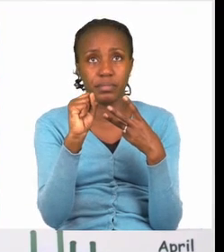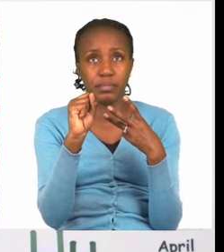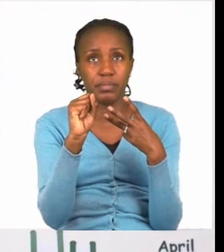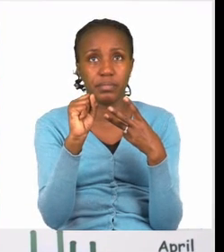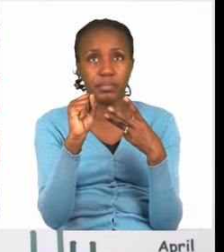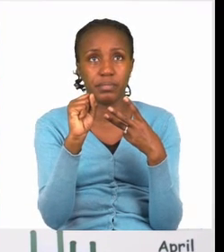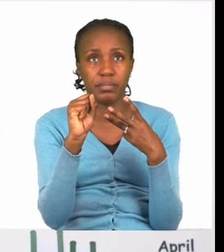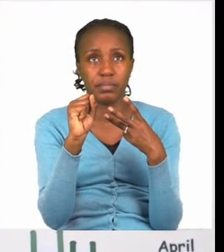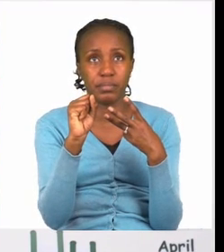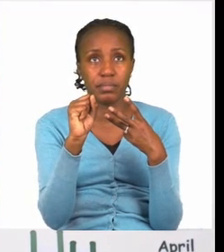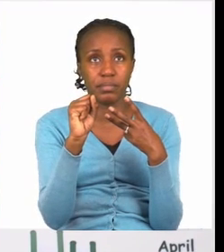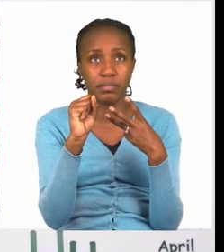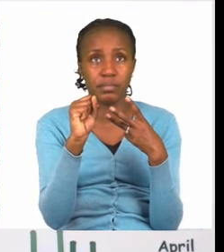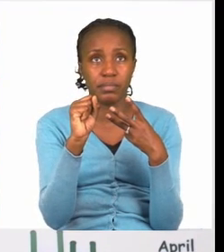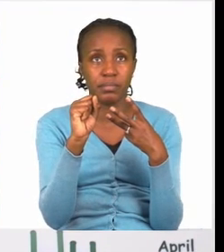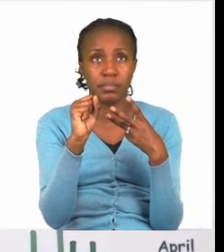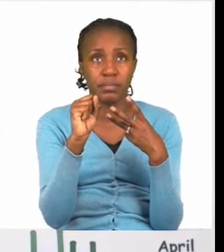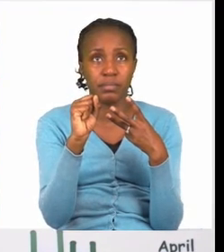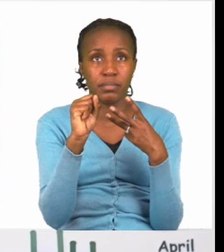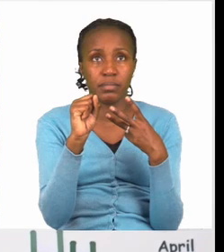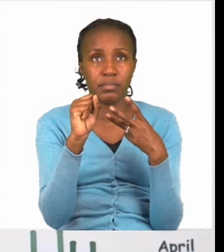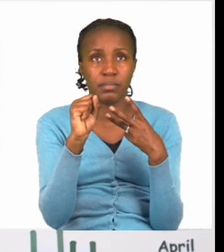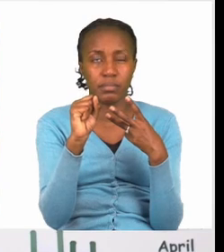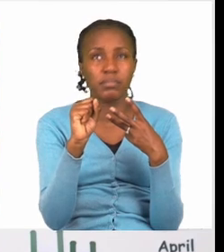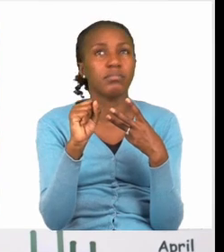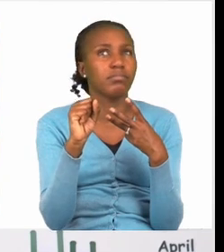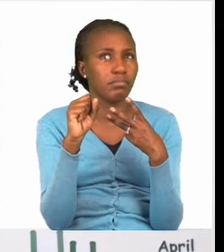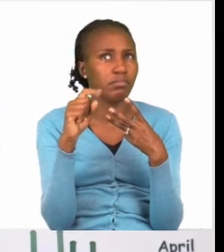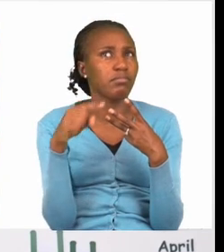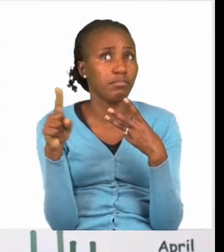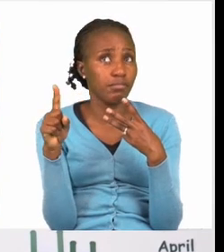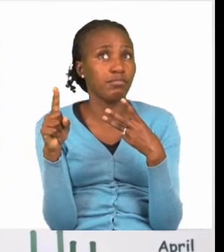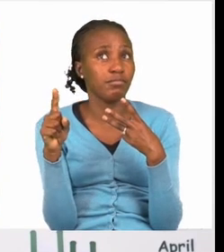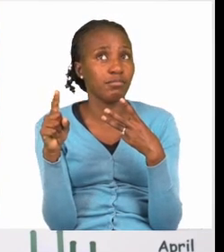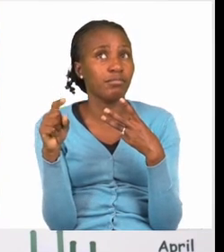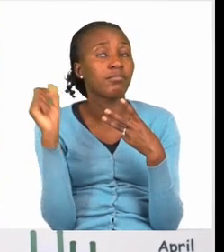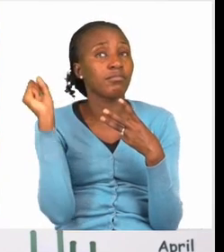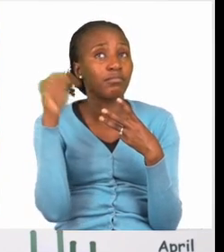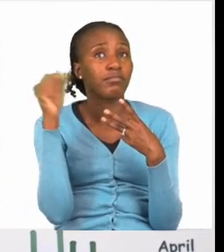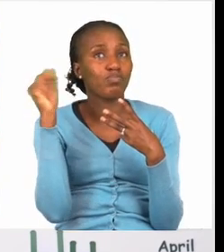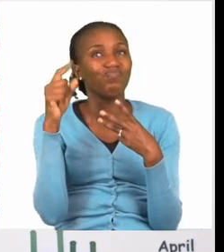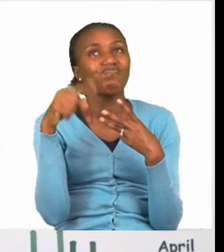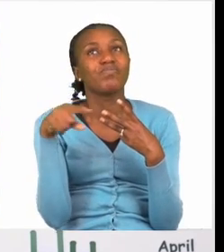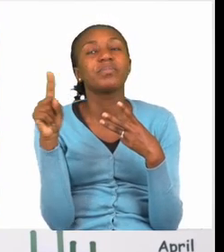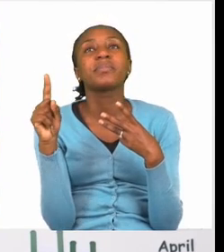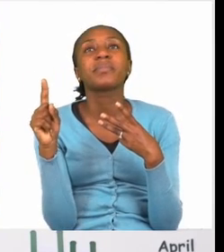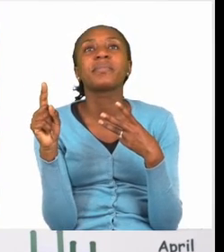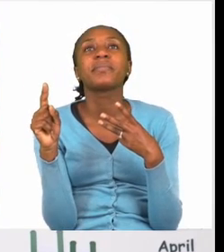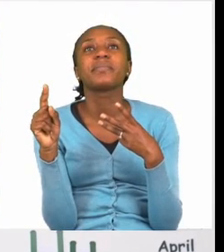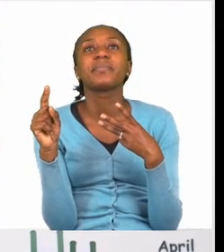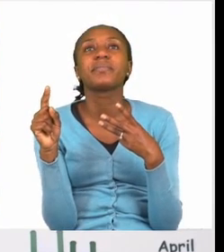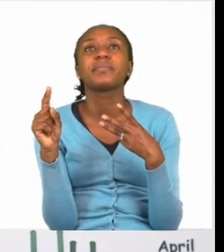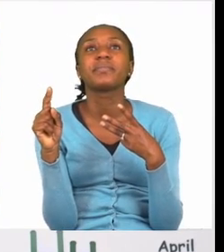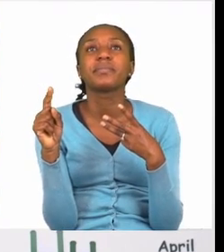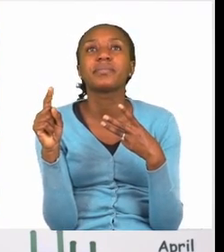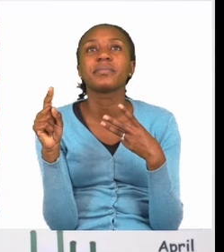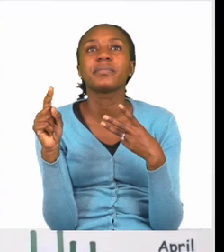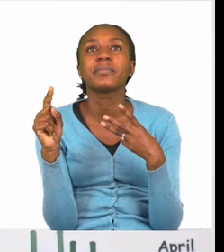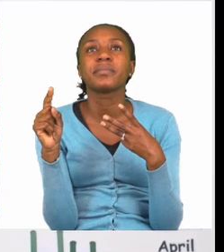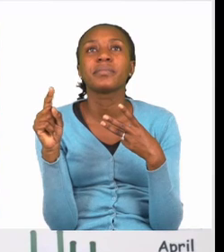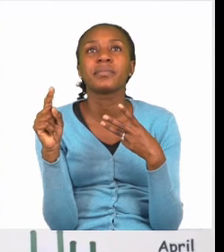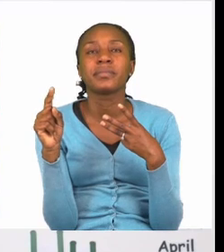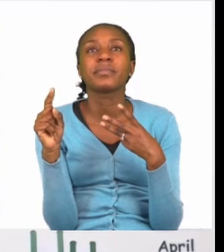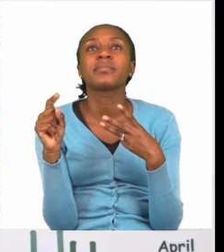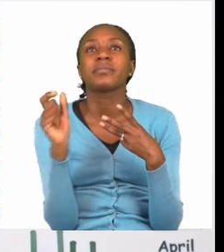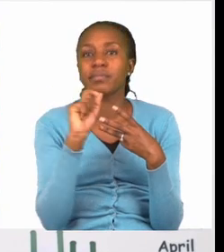He is in the garden. Does that sound right? It does. So now we go